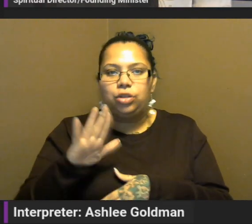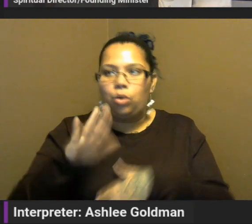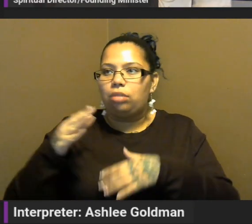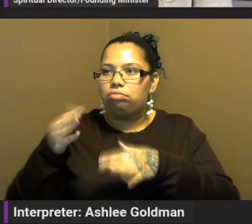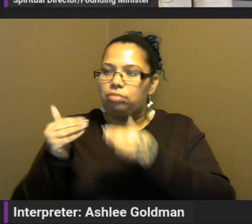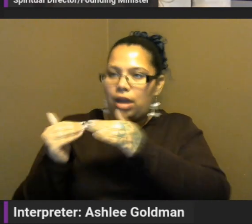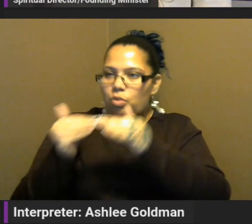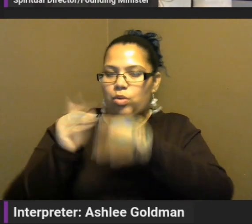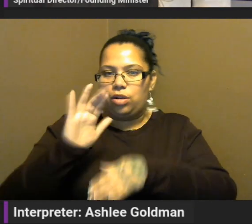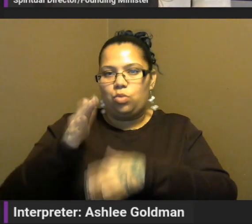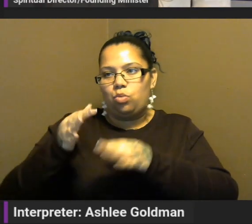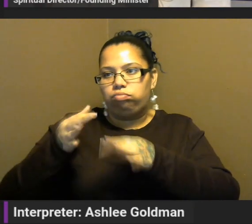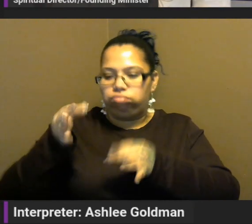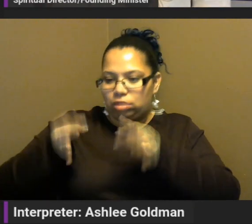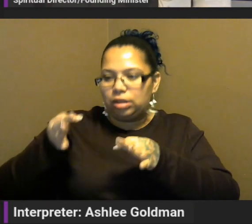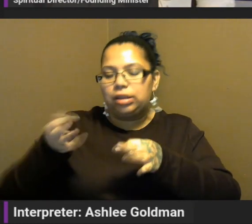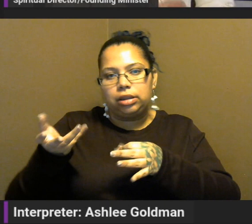So where are you